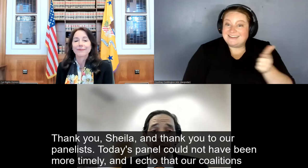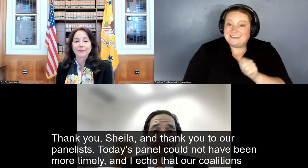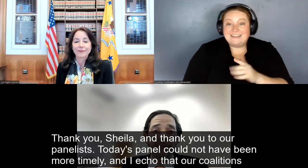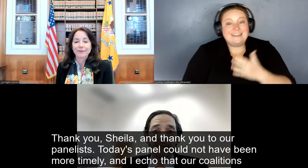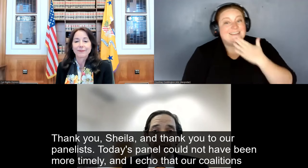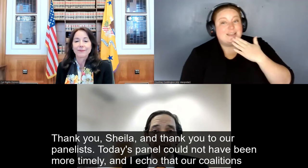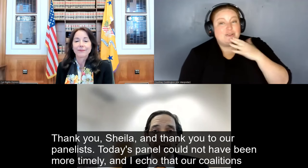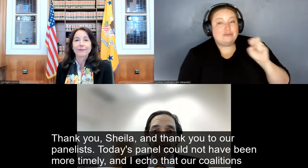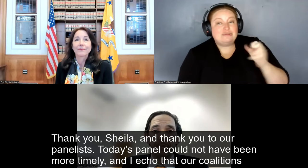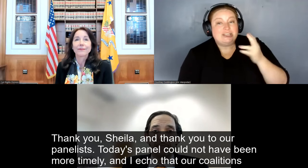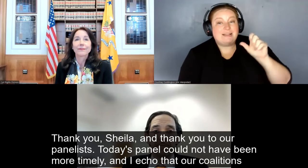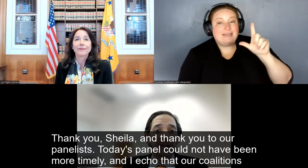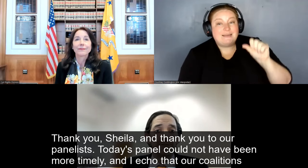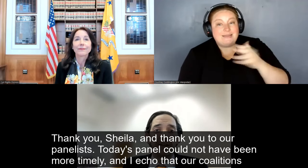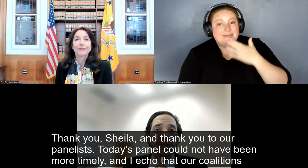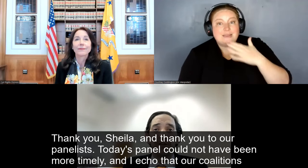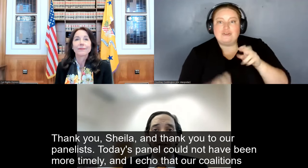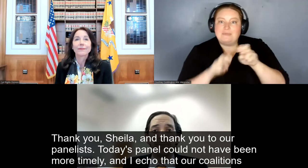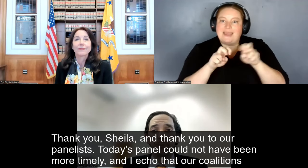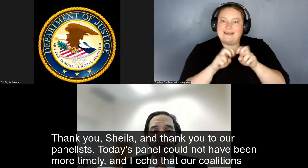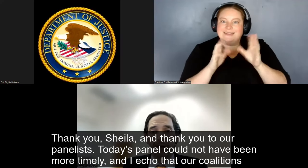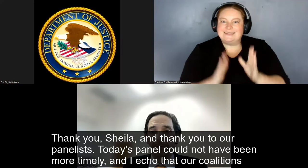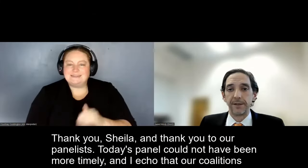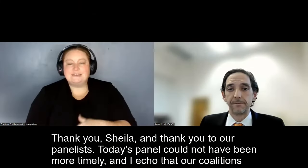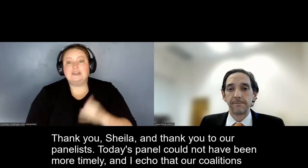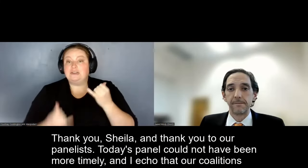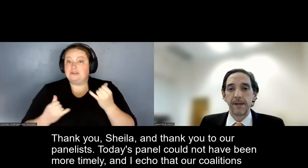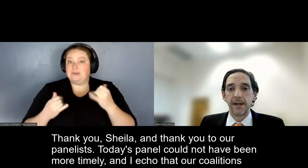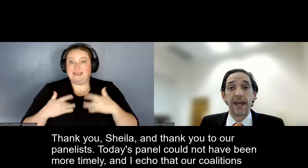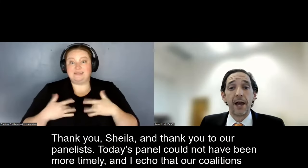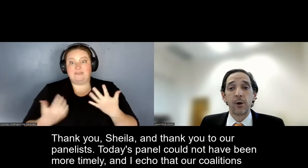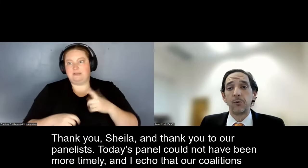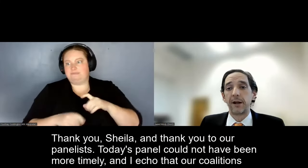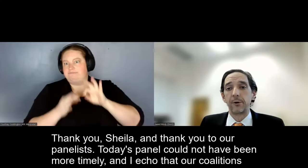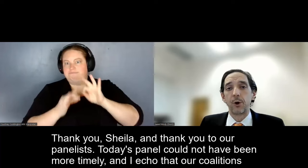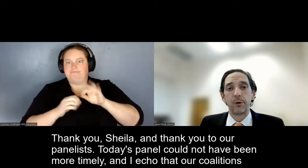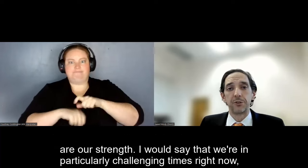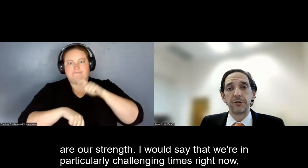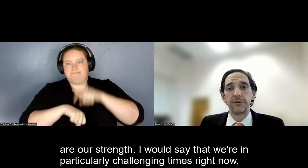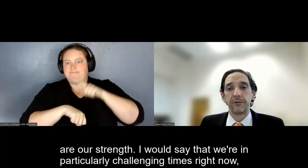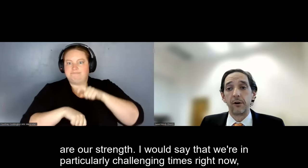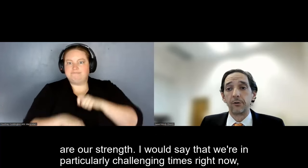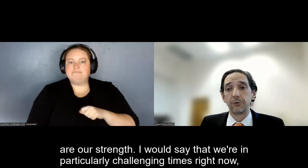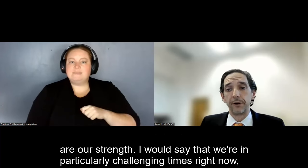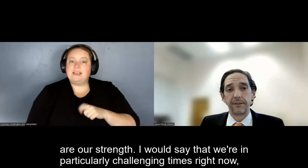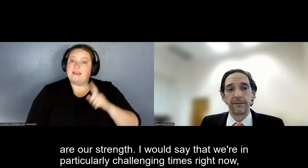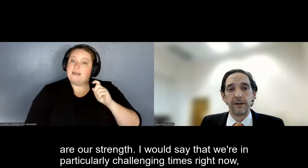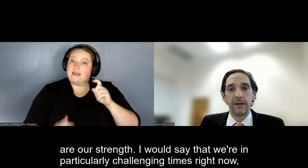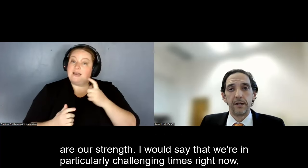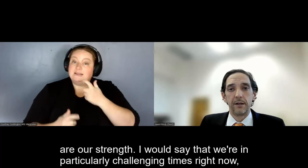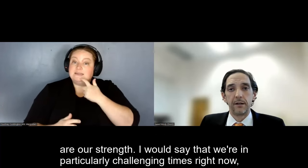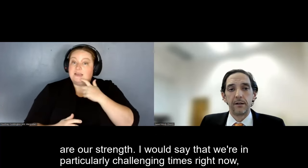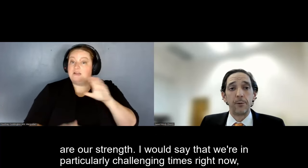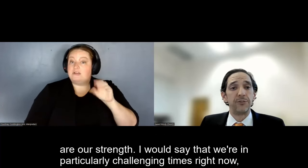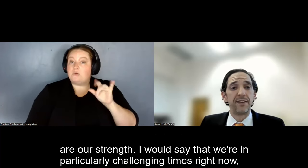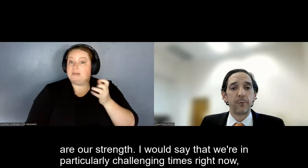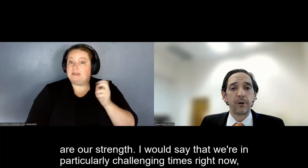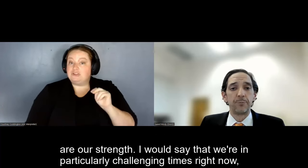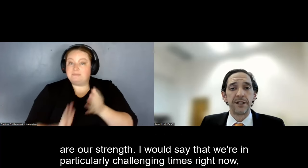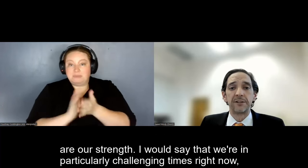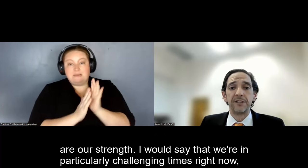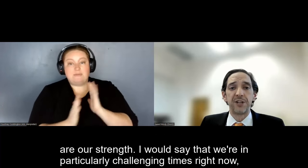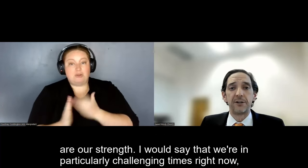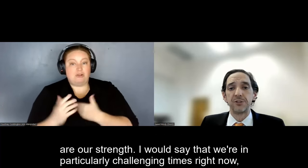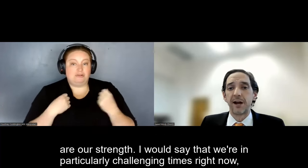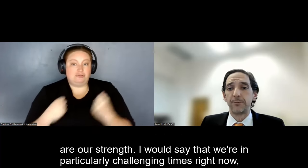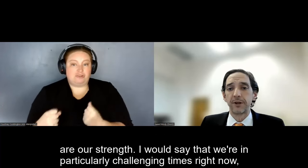you to our panelists. Today's event could not have been more timely, and I echo that our coalitions are our strength. I would say that we're